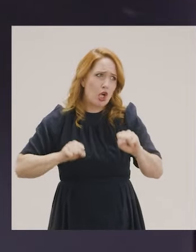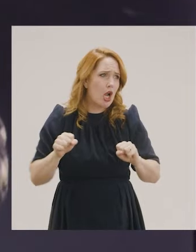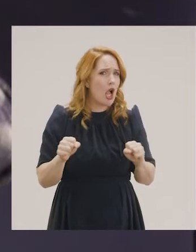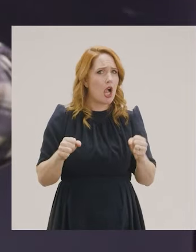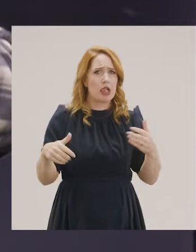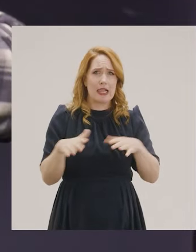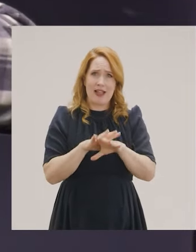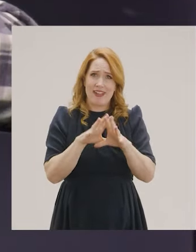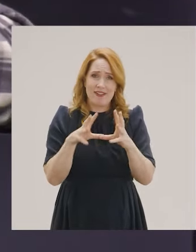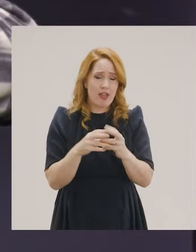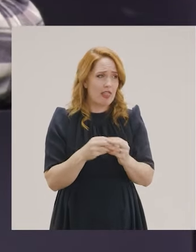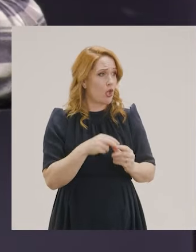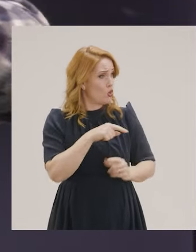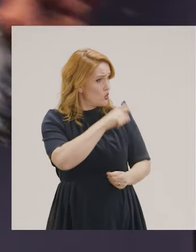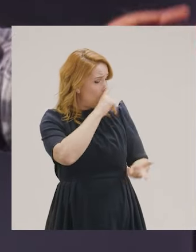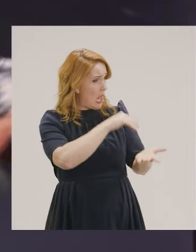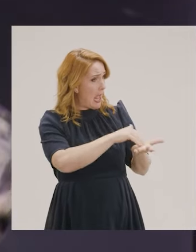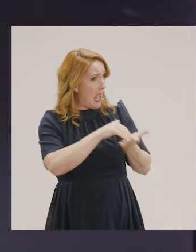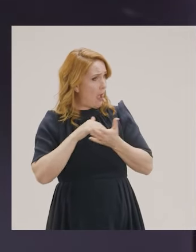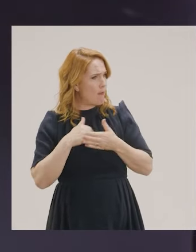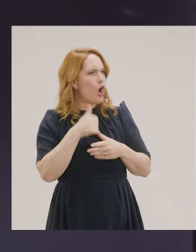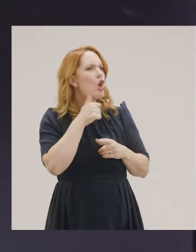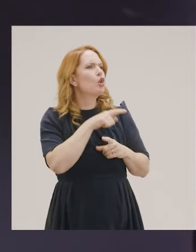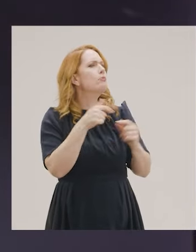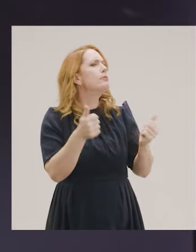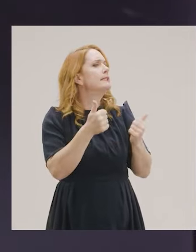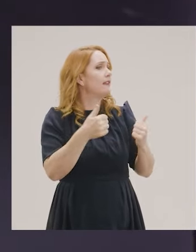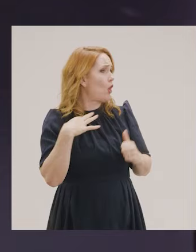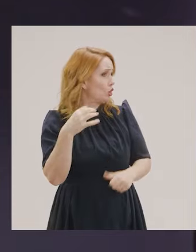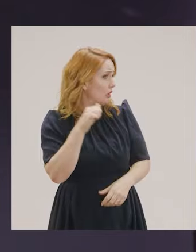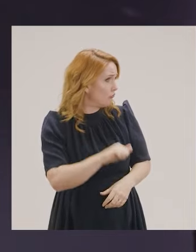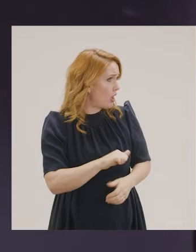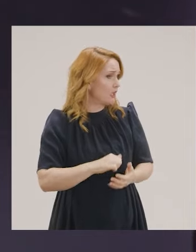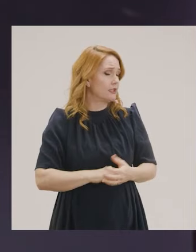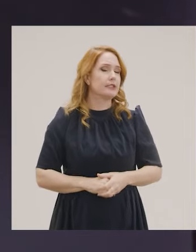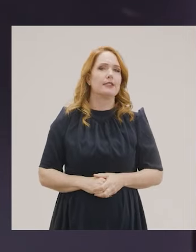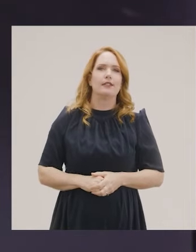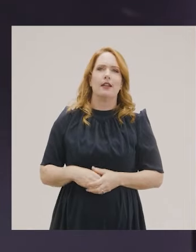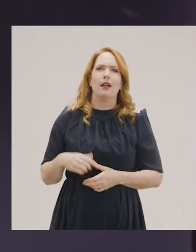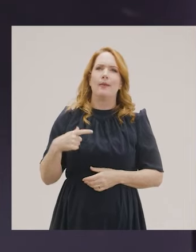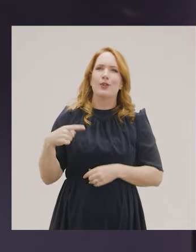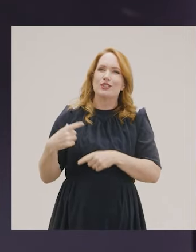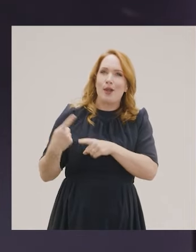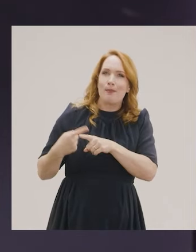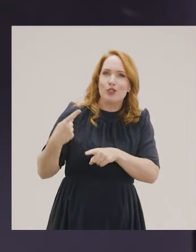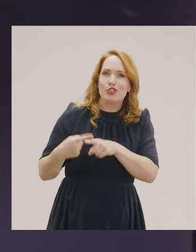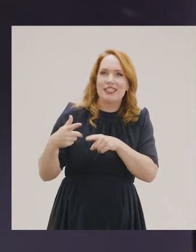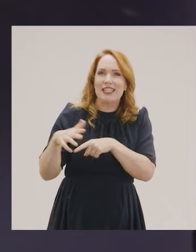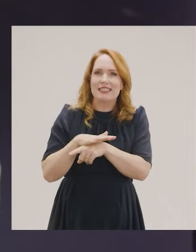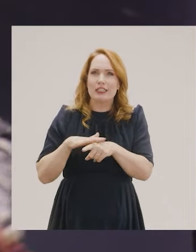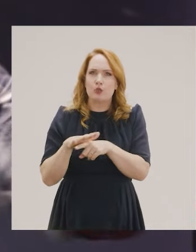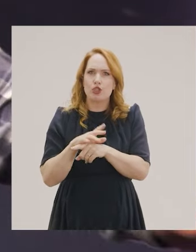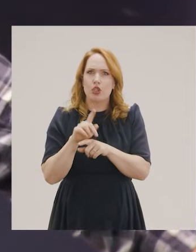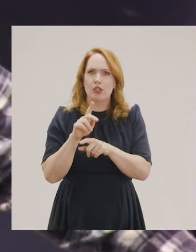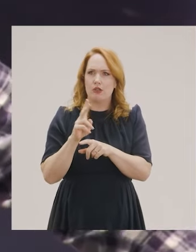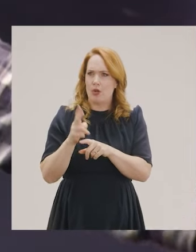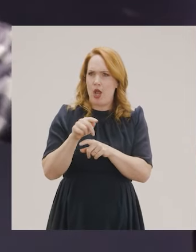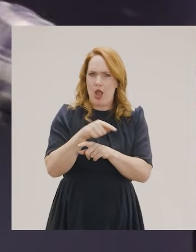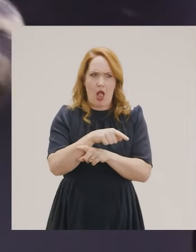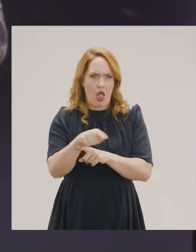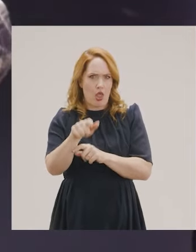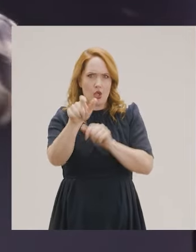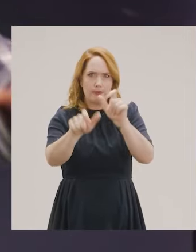us? Because I know you've got an amazing volunteer base." And you see, what happens in civil defence situations, often you're bringing